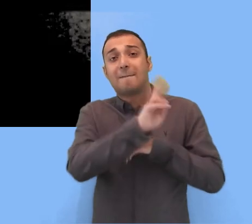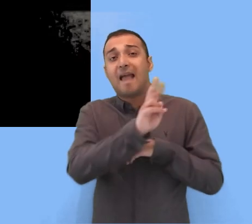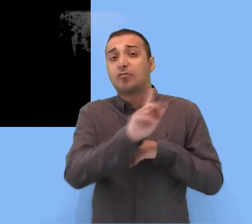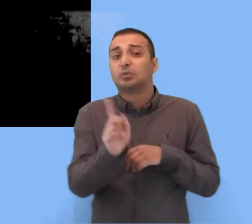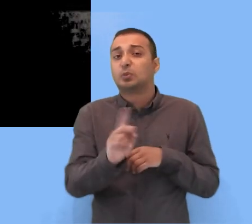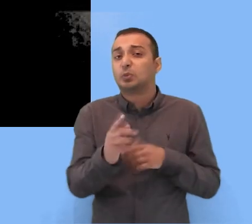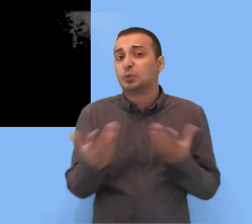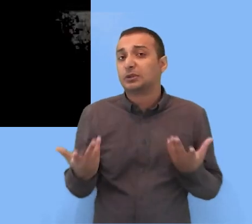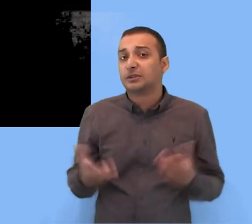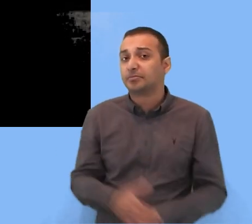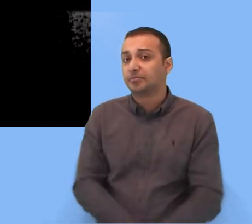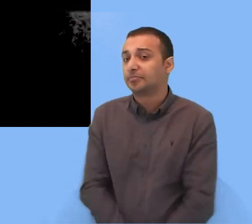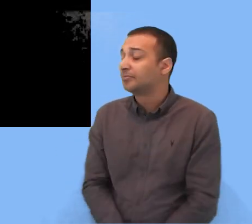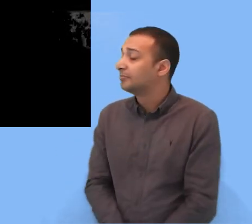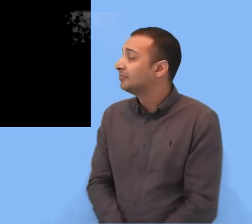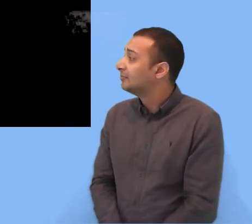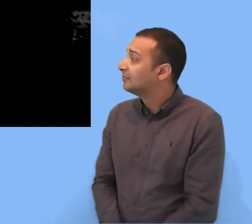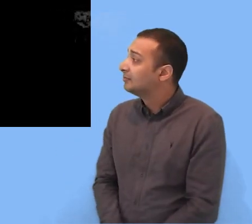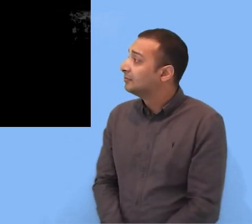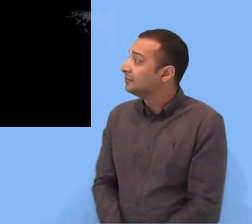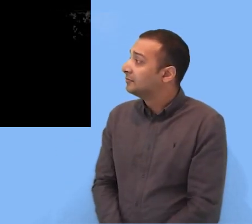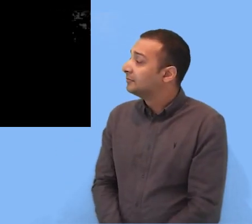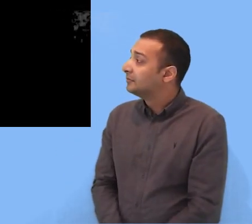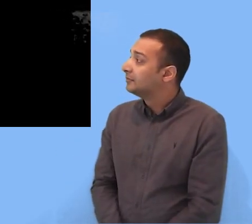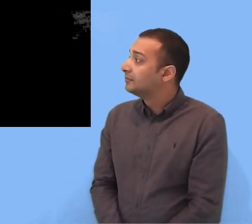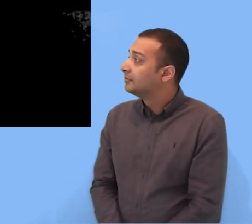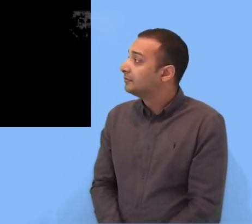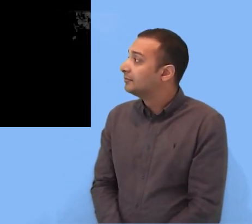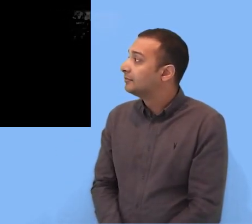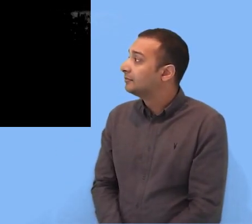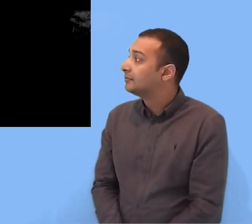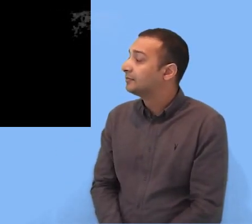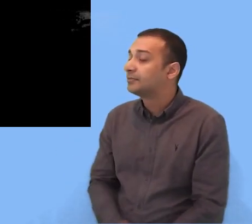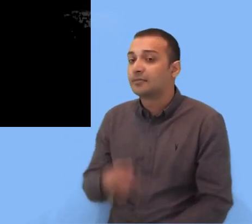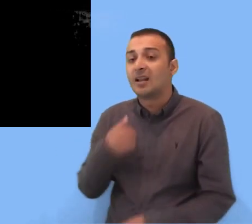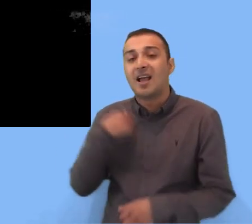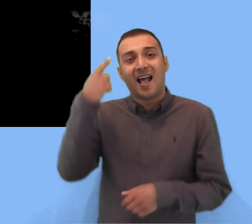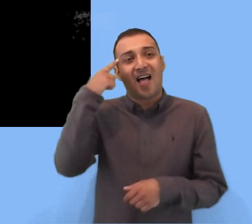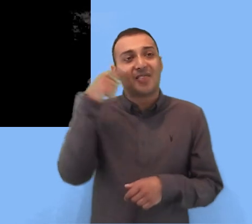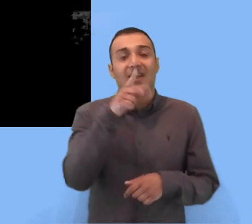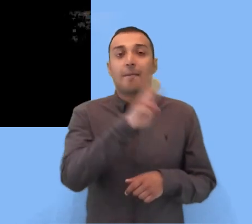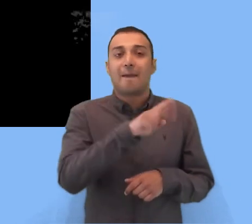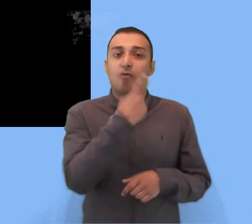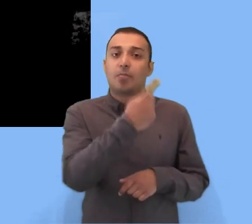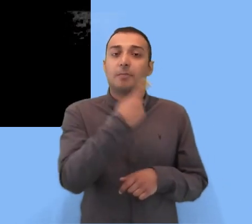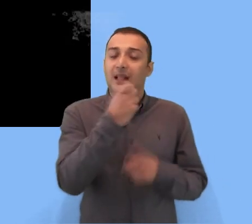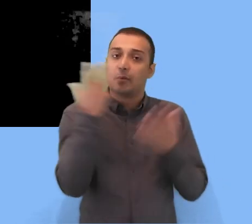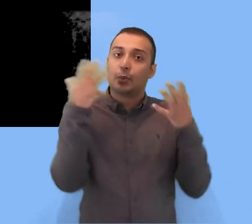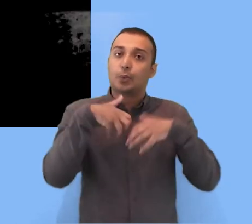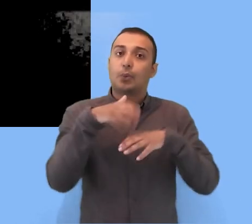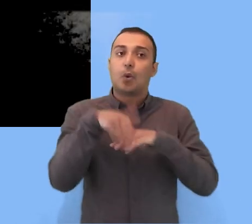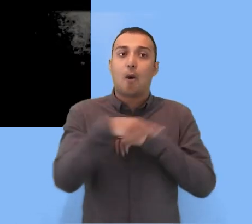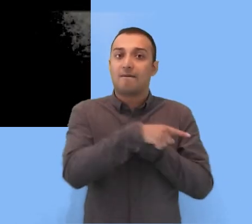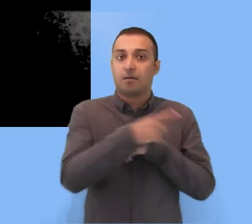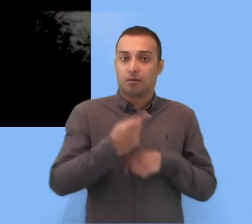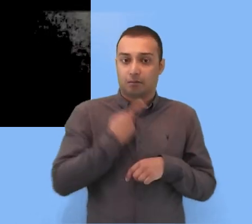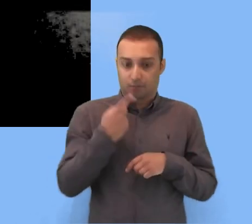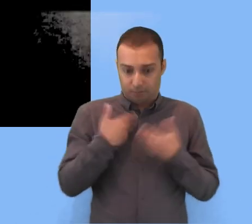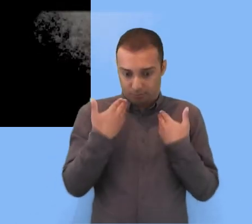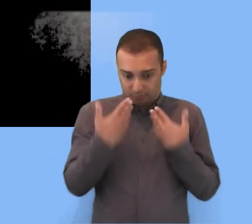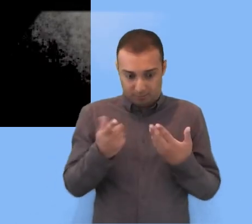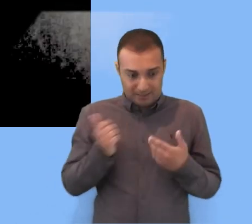That their children, that they didn't know what was expected, and what the class